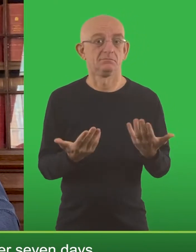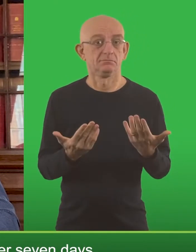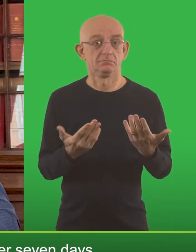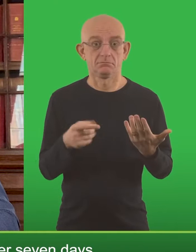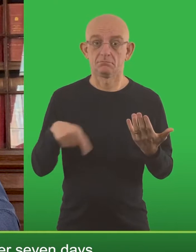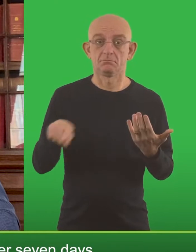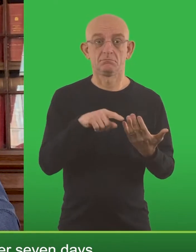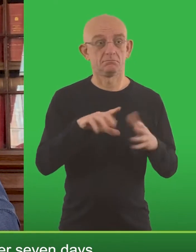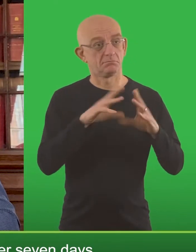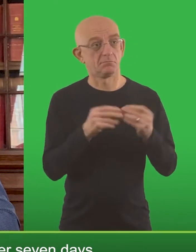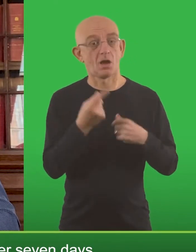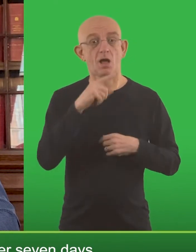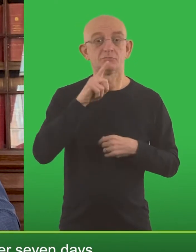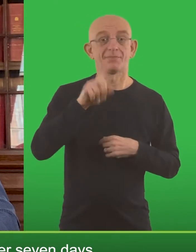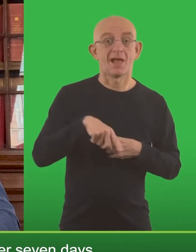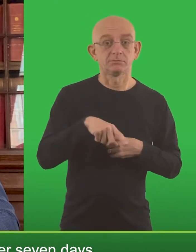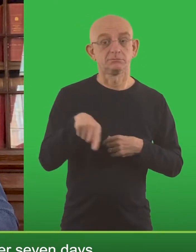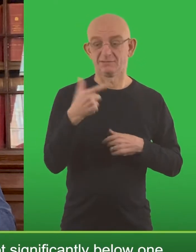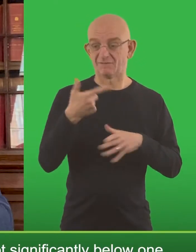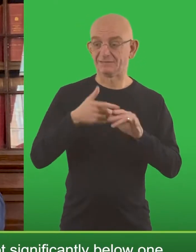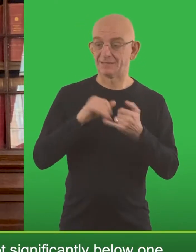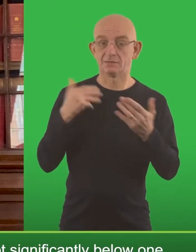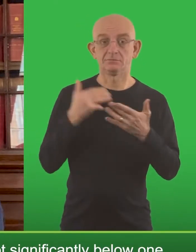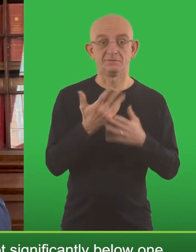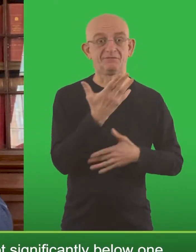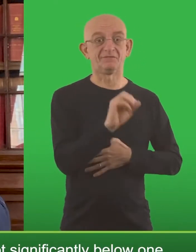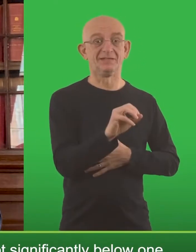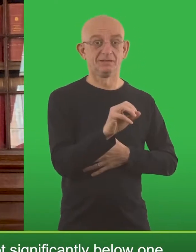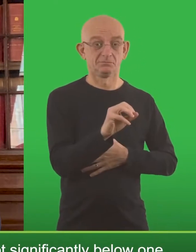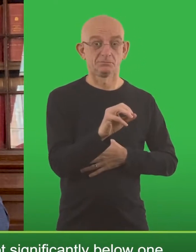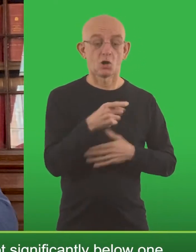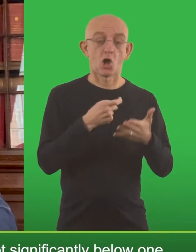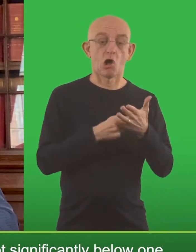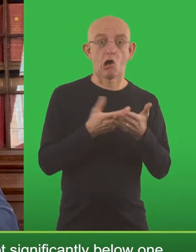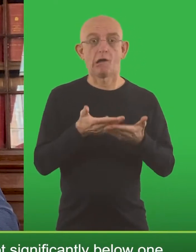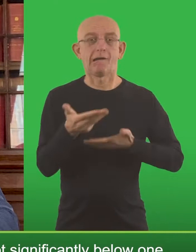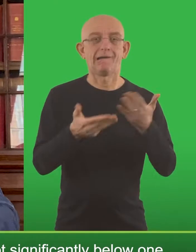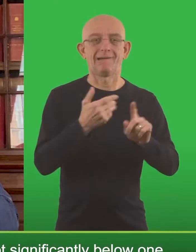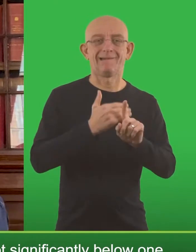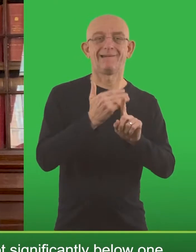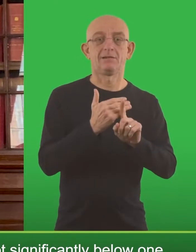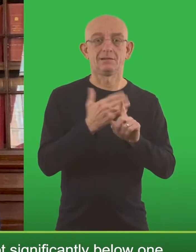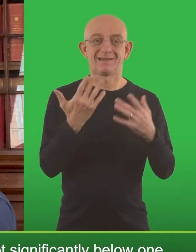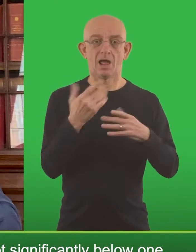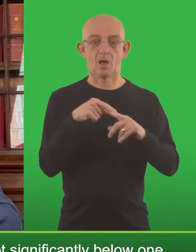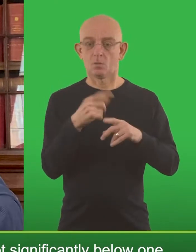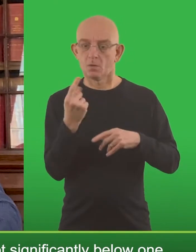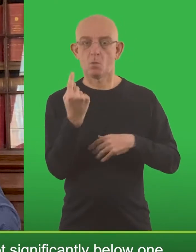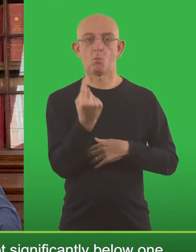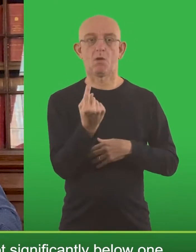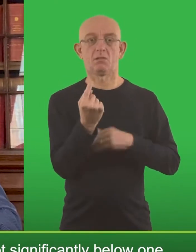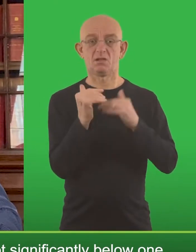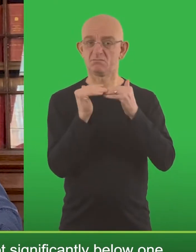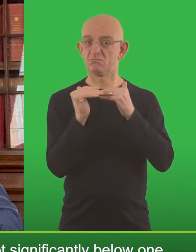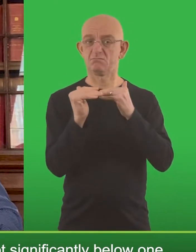now, holding about 50 per 100,000 over 7 days. That indicates that R is about 1, certainly not significantly below 1,